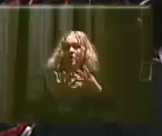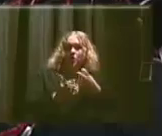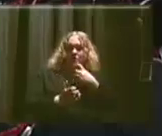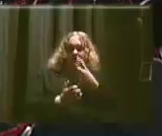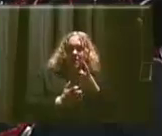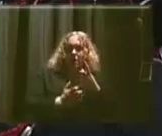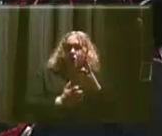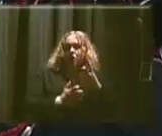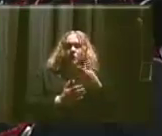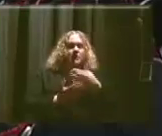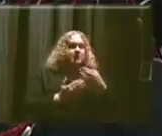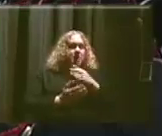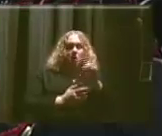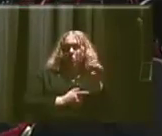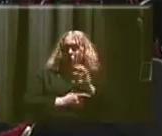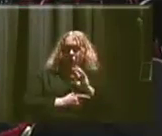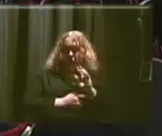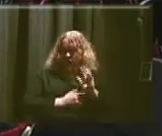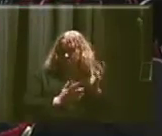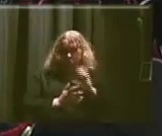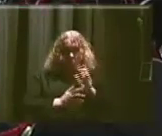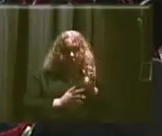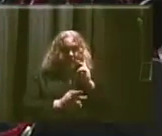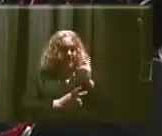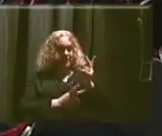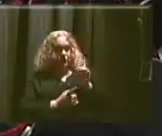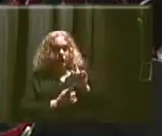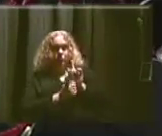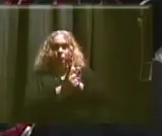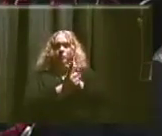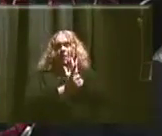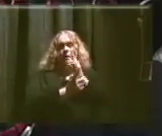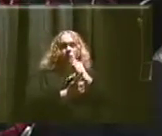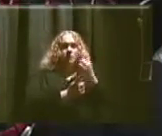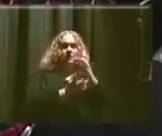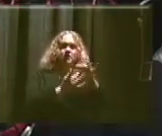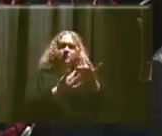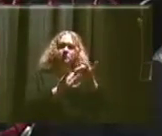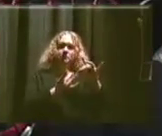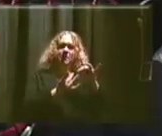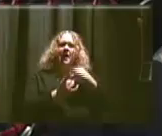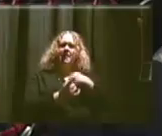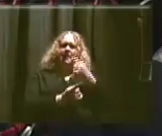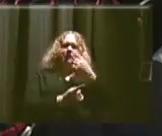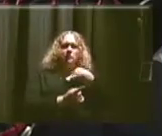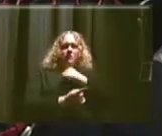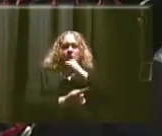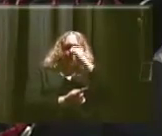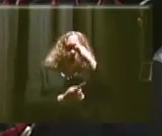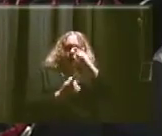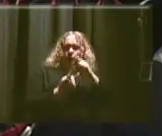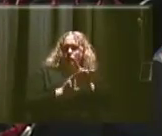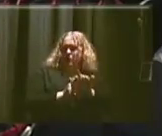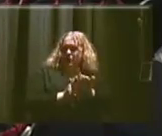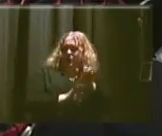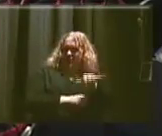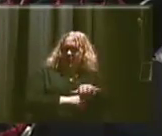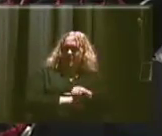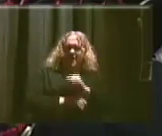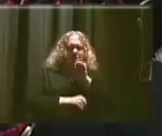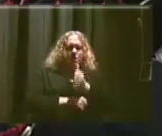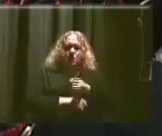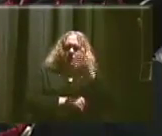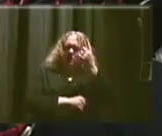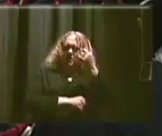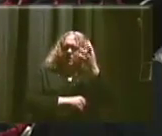whether it's at the Starbucks, or wherever the case may be. So I think that we do not agree on this, and I don't understand